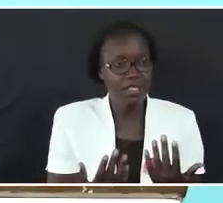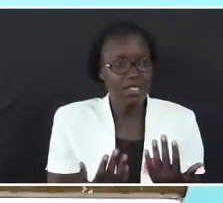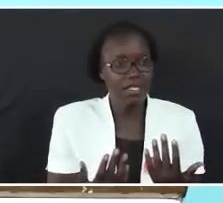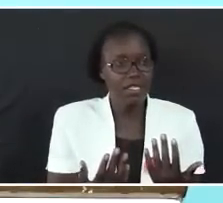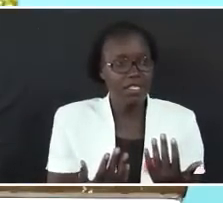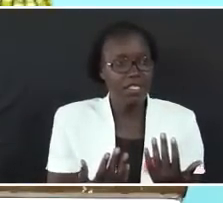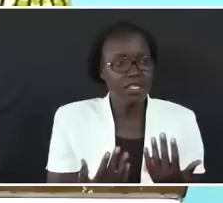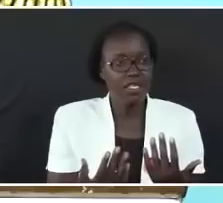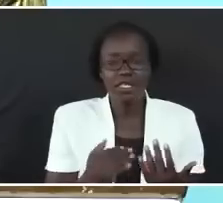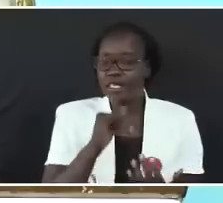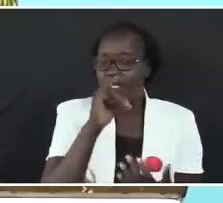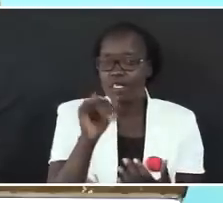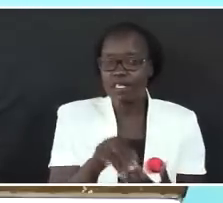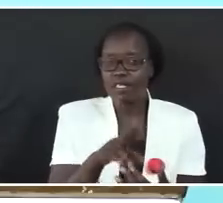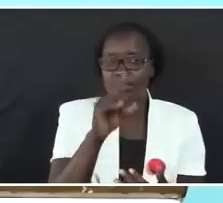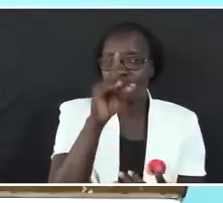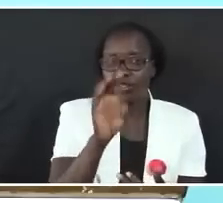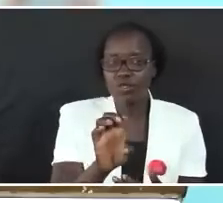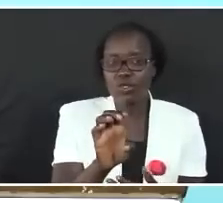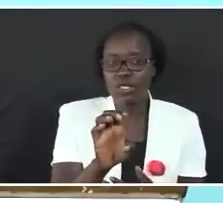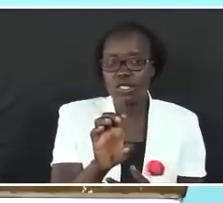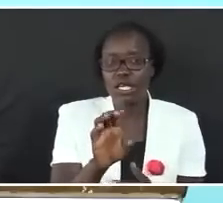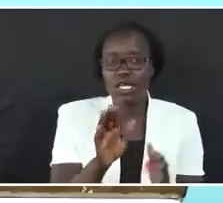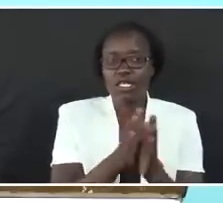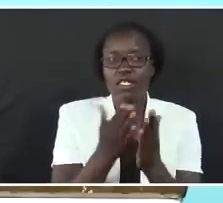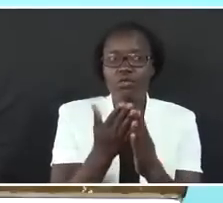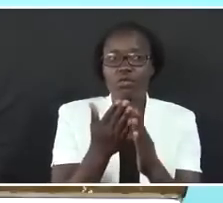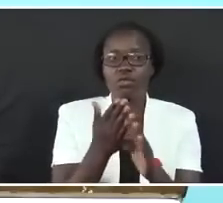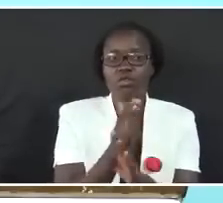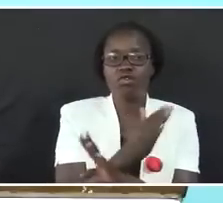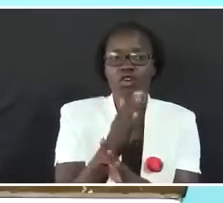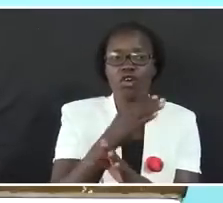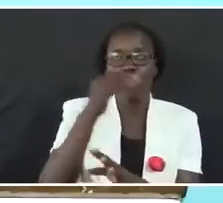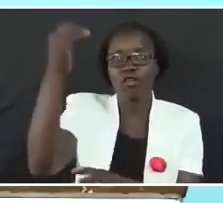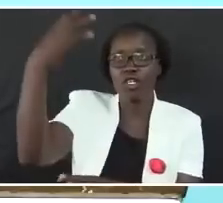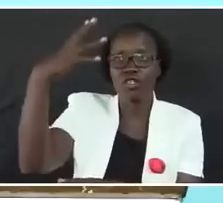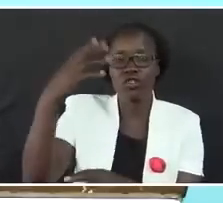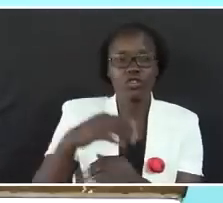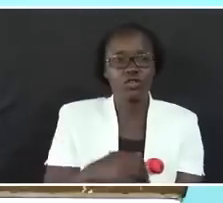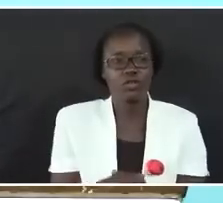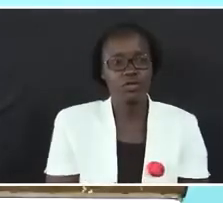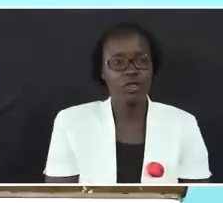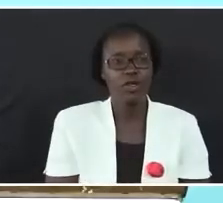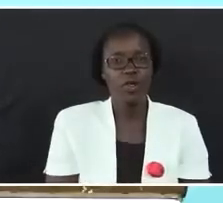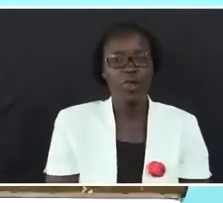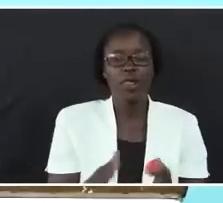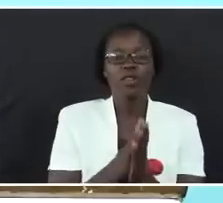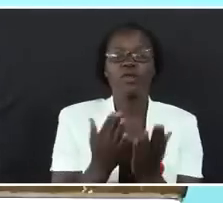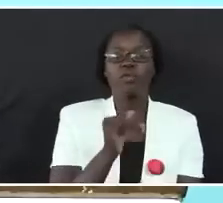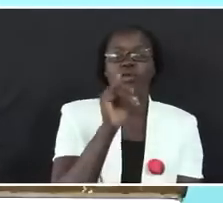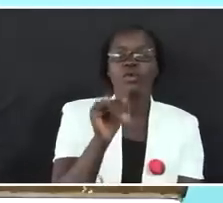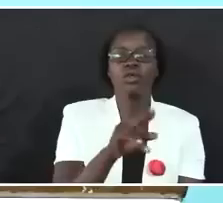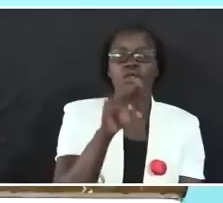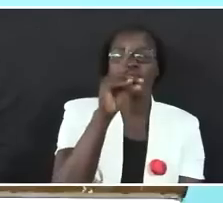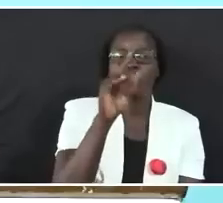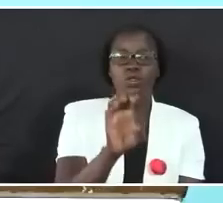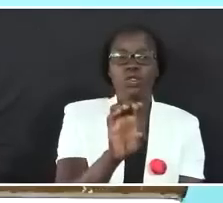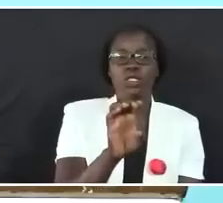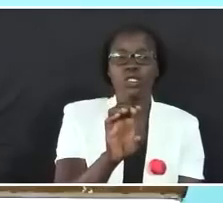Go with me to Jude. Jude is the book just before Revelation.